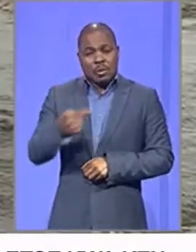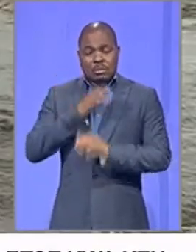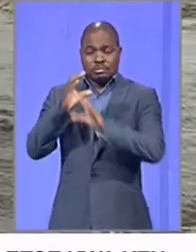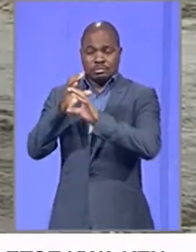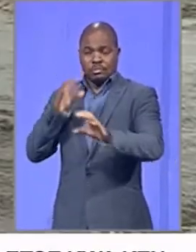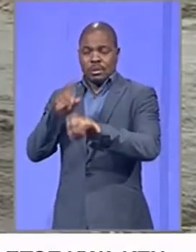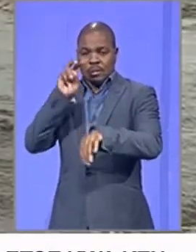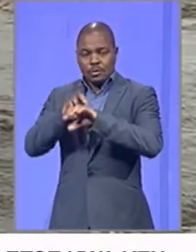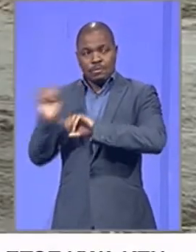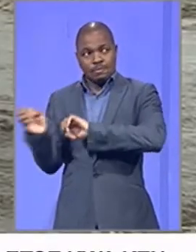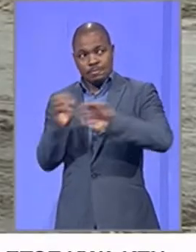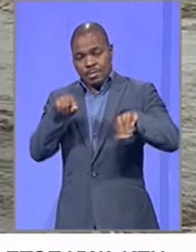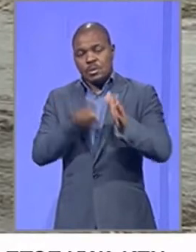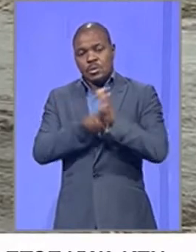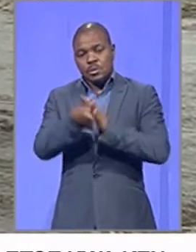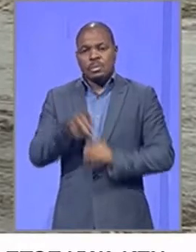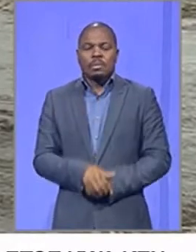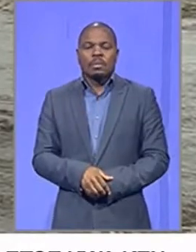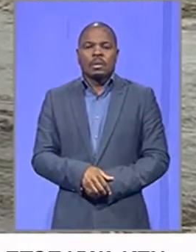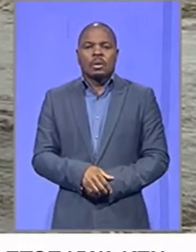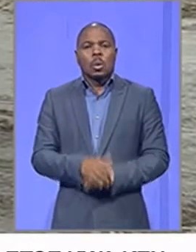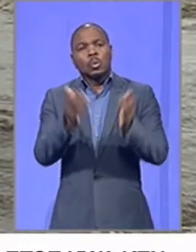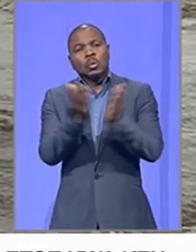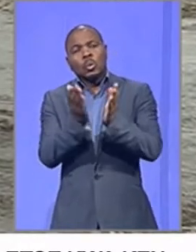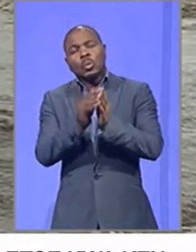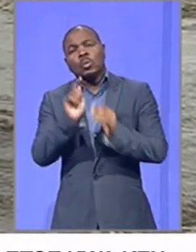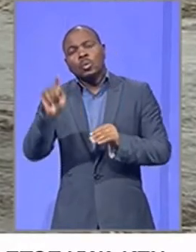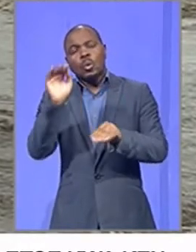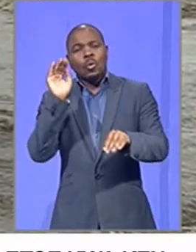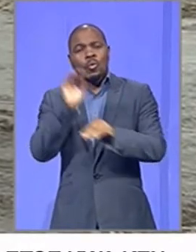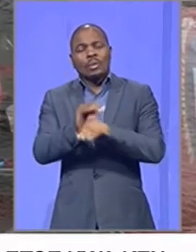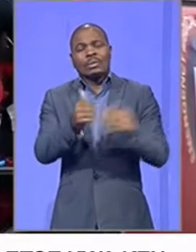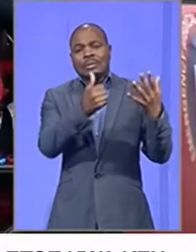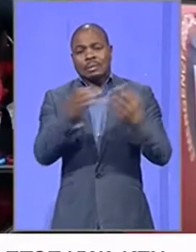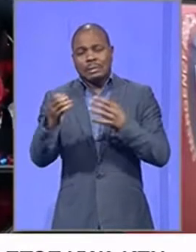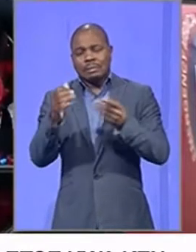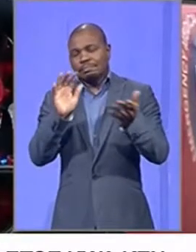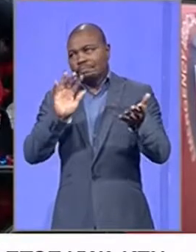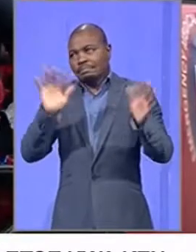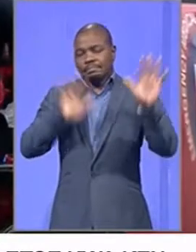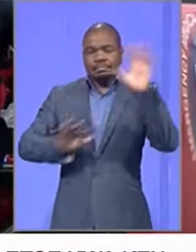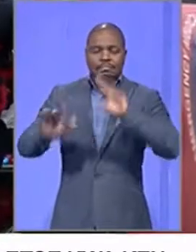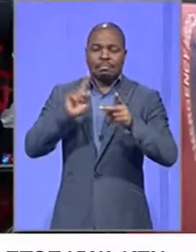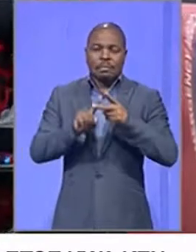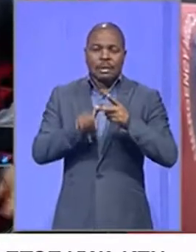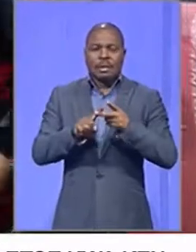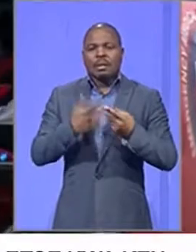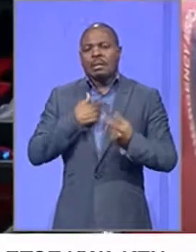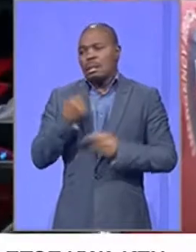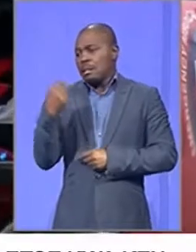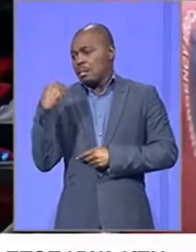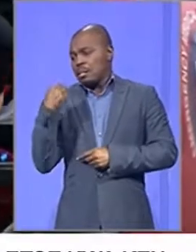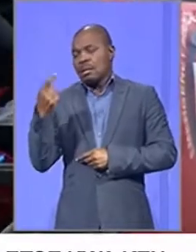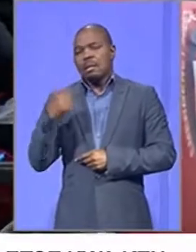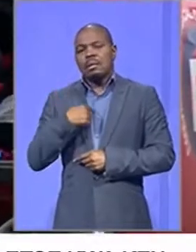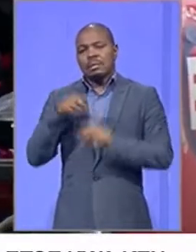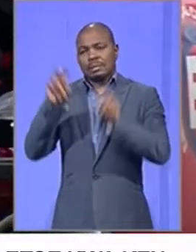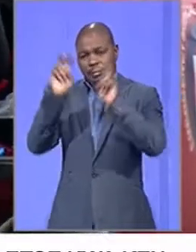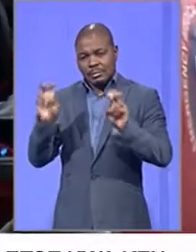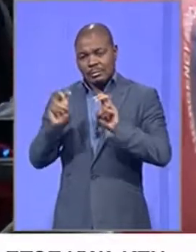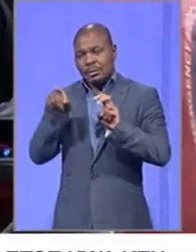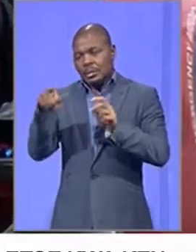go romelwa beke e. Dikolo di feta 600 di amegile. Go ya ka dipegelo tsa go sa le gale motlakase le ona o